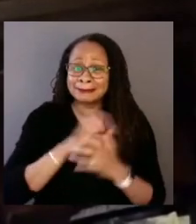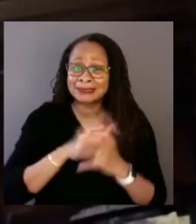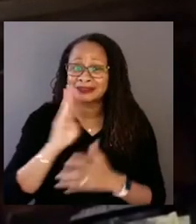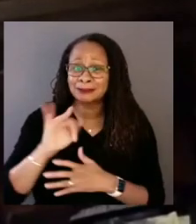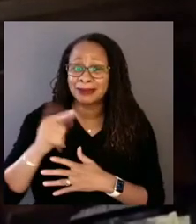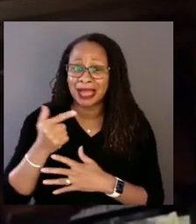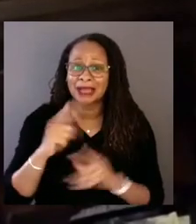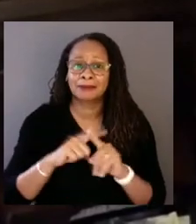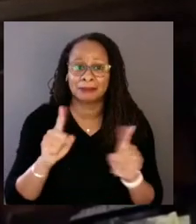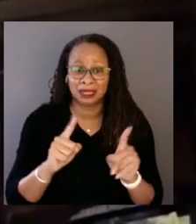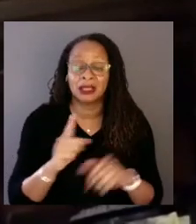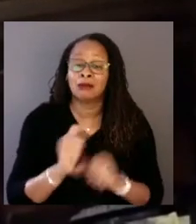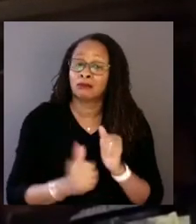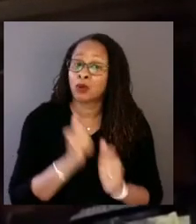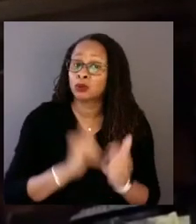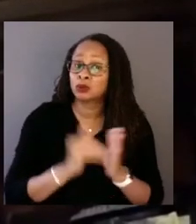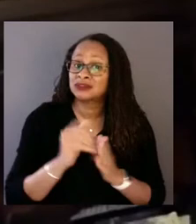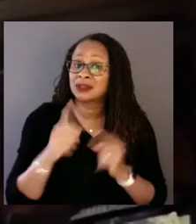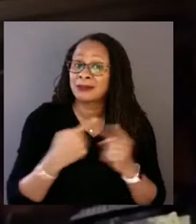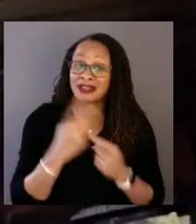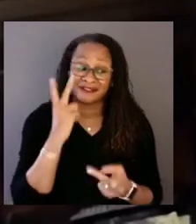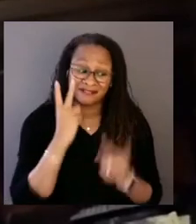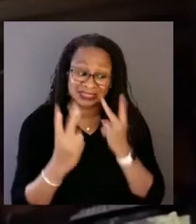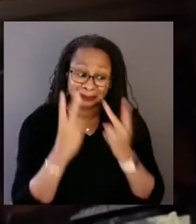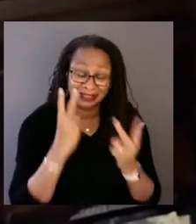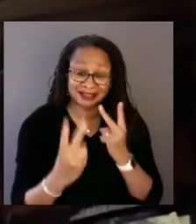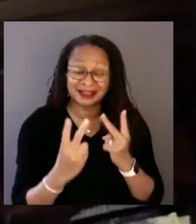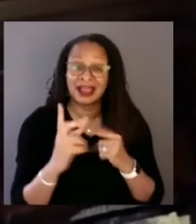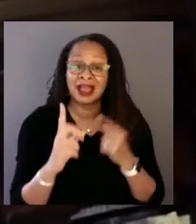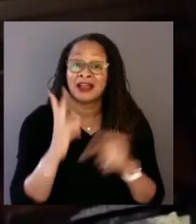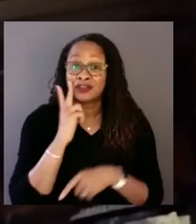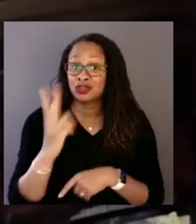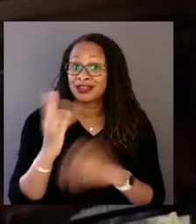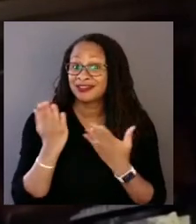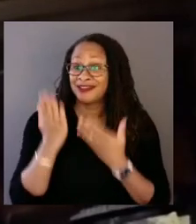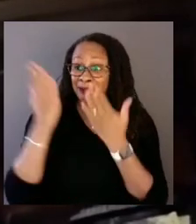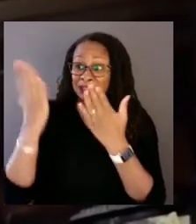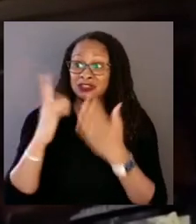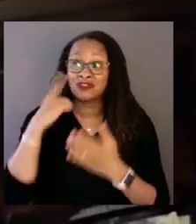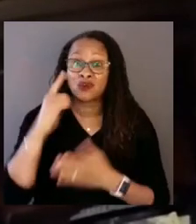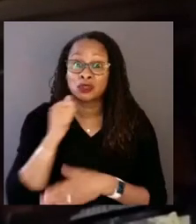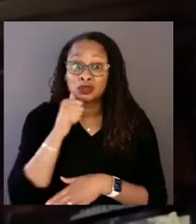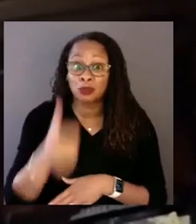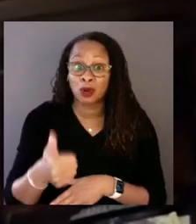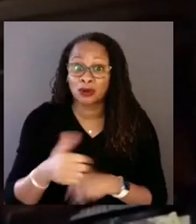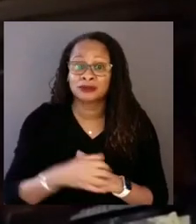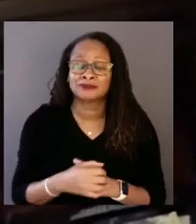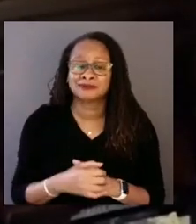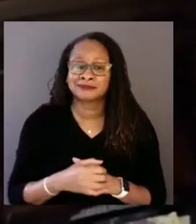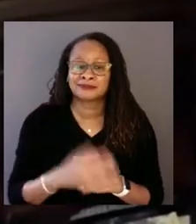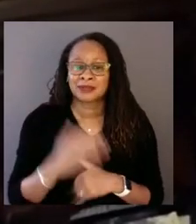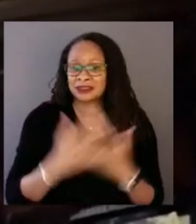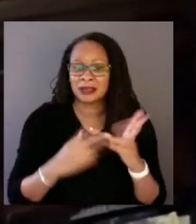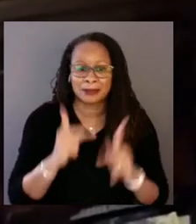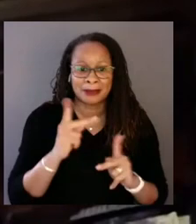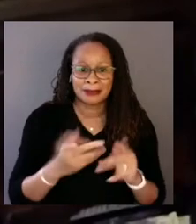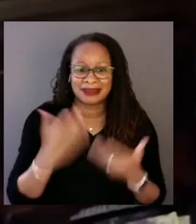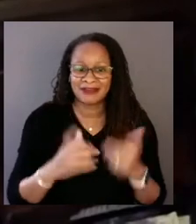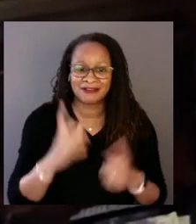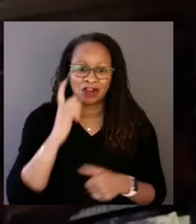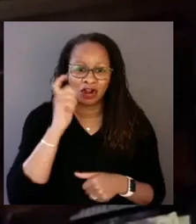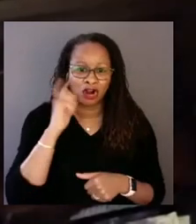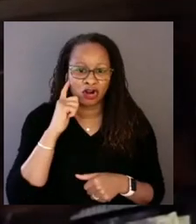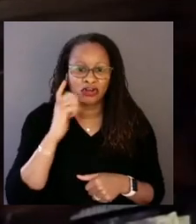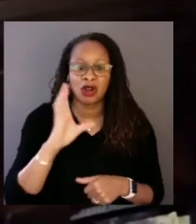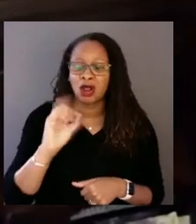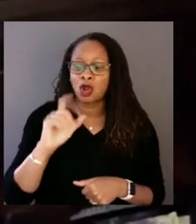about the visibility. And if you look at the nominees for tomorrow, you know, some folks maybe have not heard of Collective or